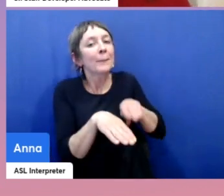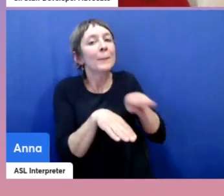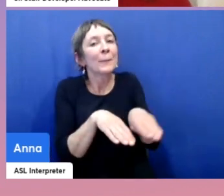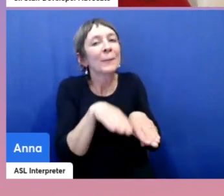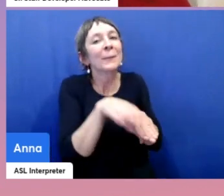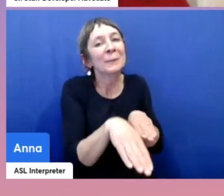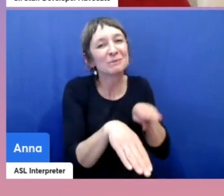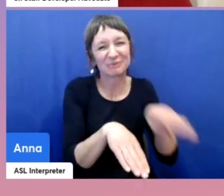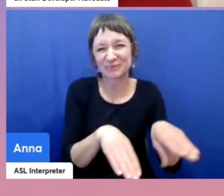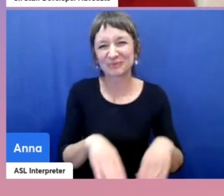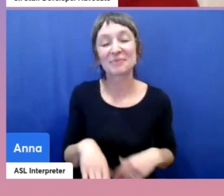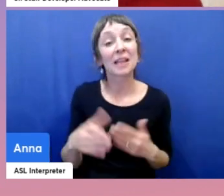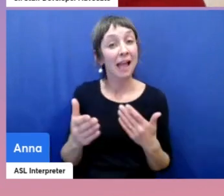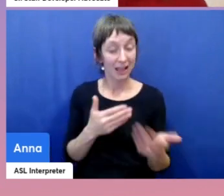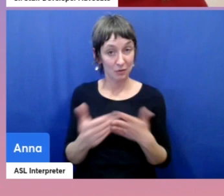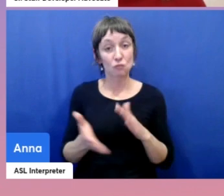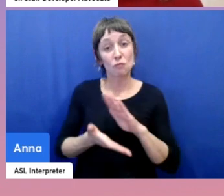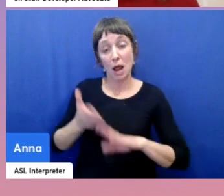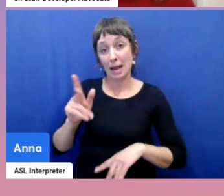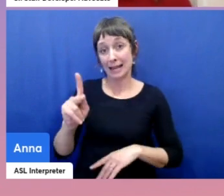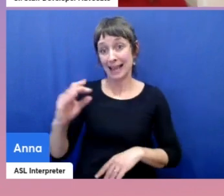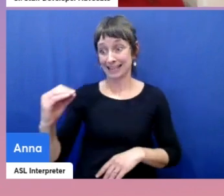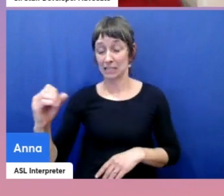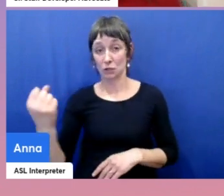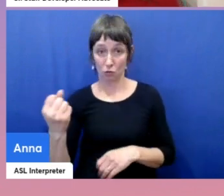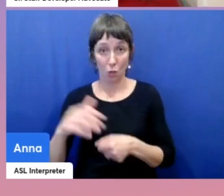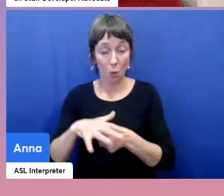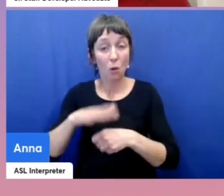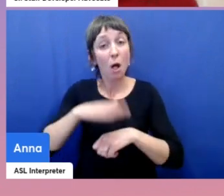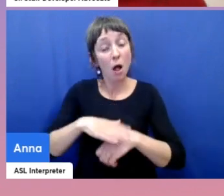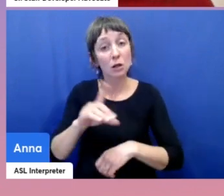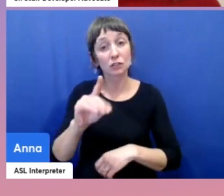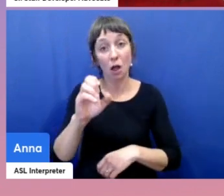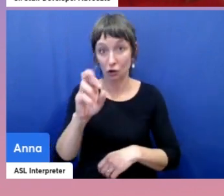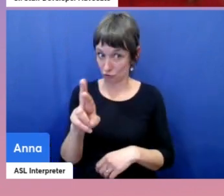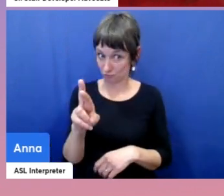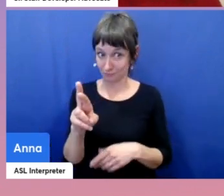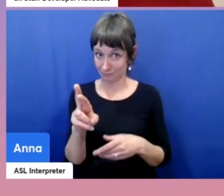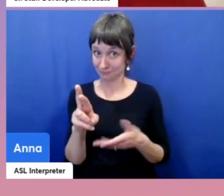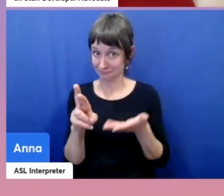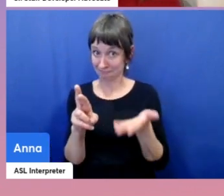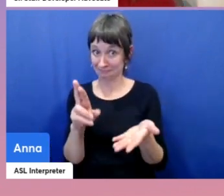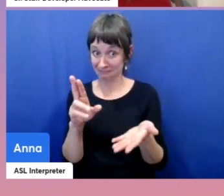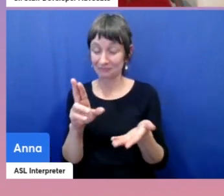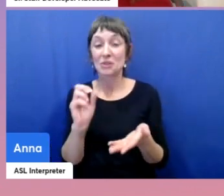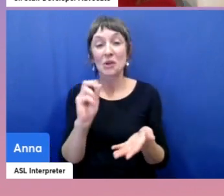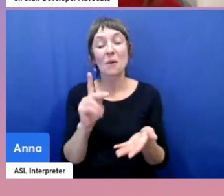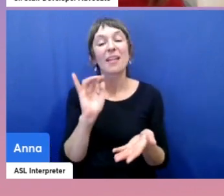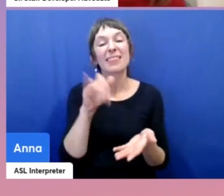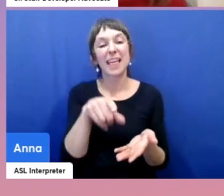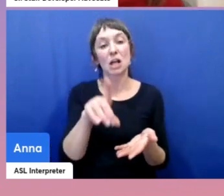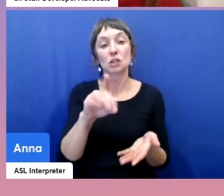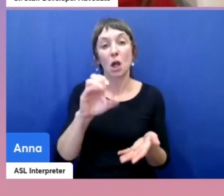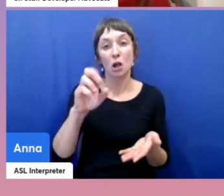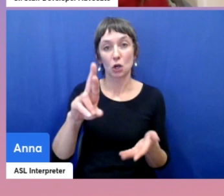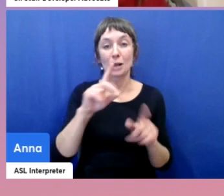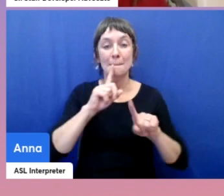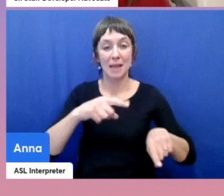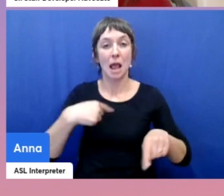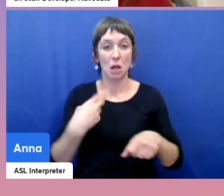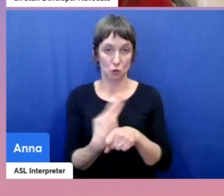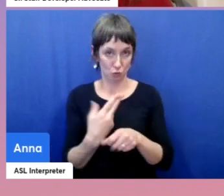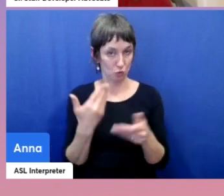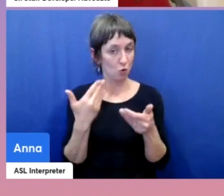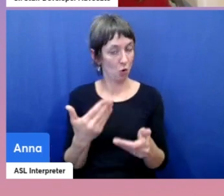anyway, running K0s locally on Docker. Here we go. So this is the Docker command that I use to get things up